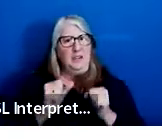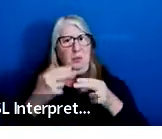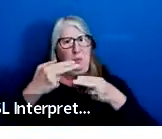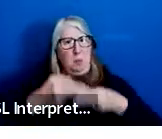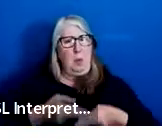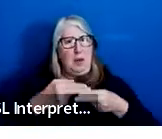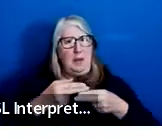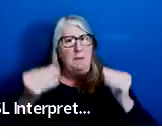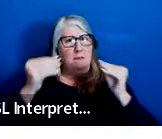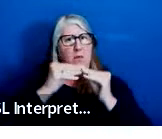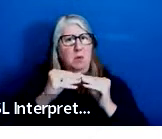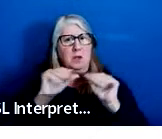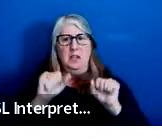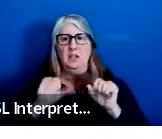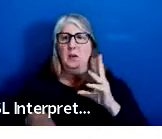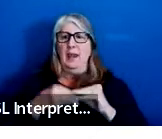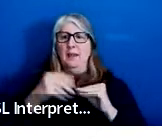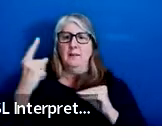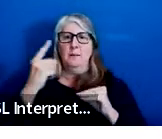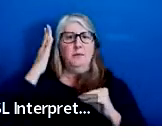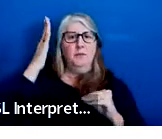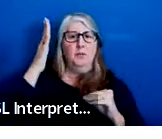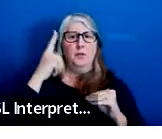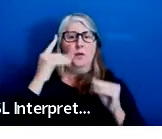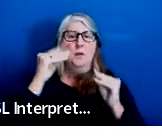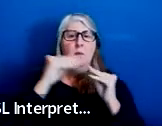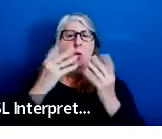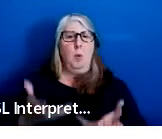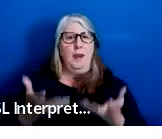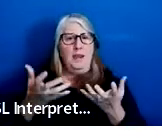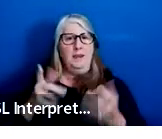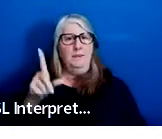they have some weight in the bottom?